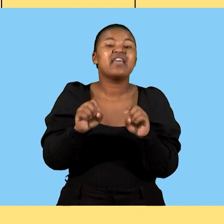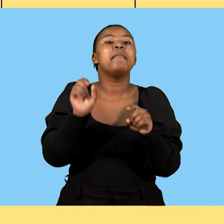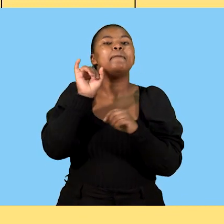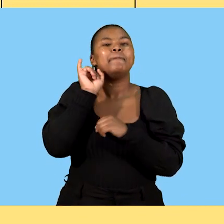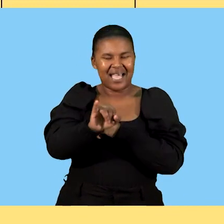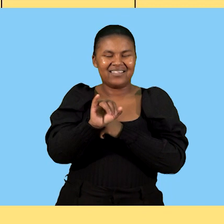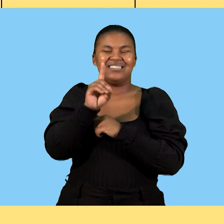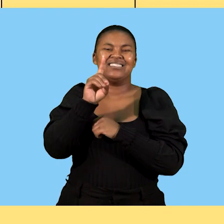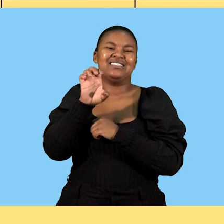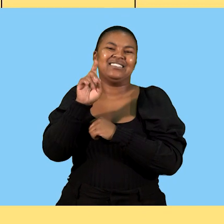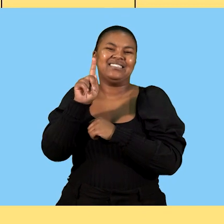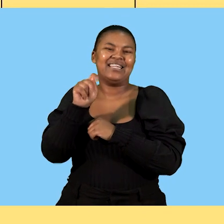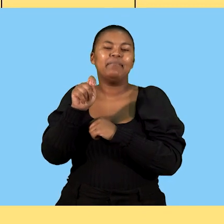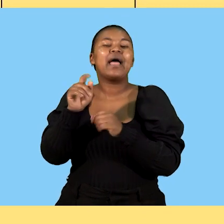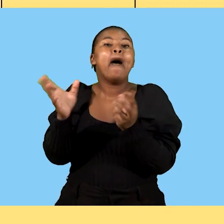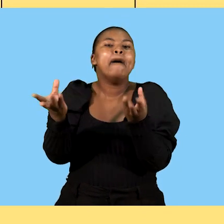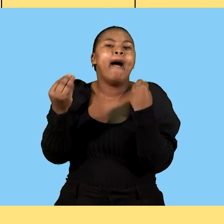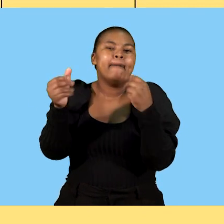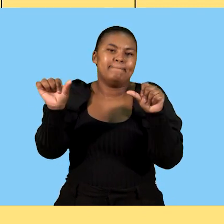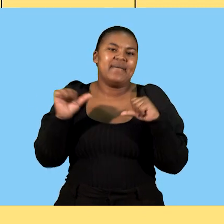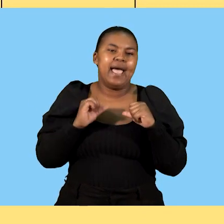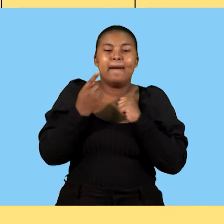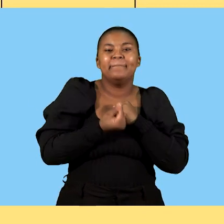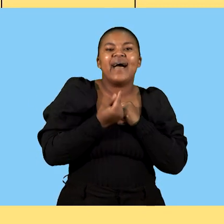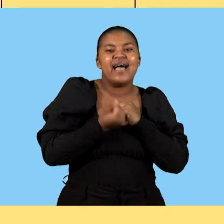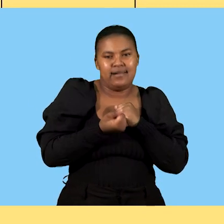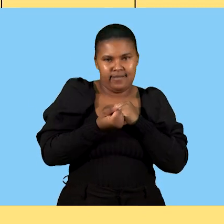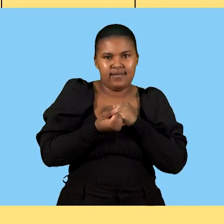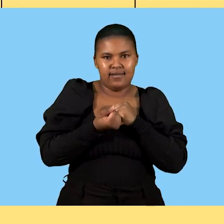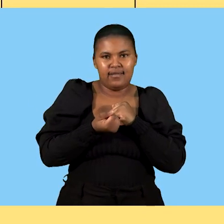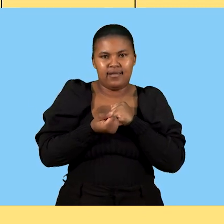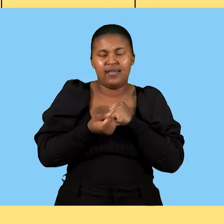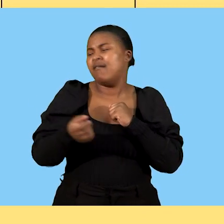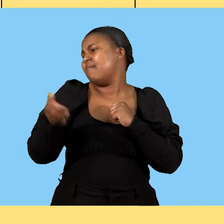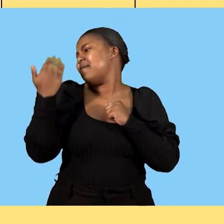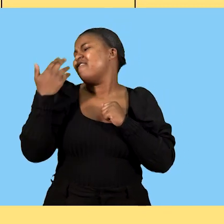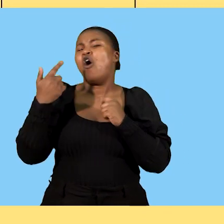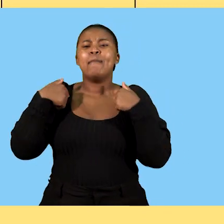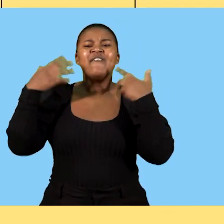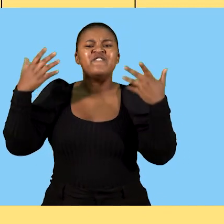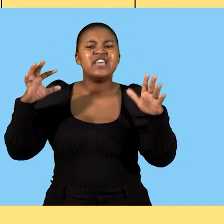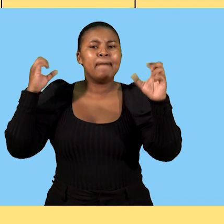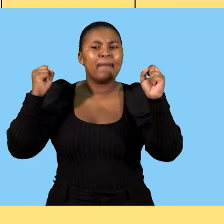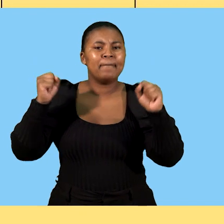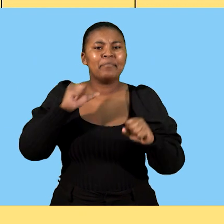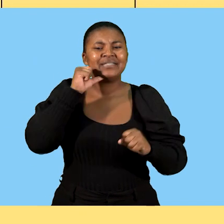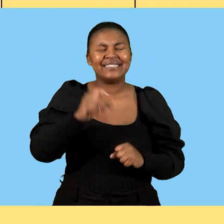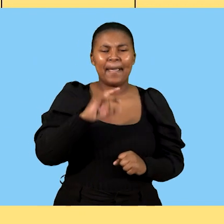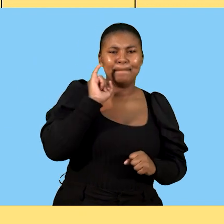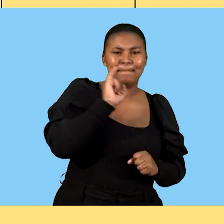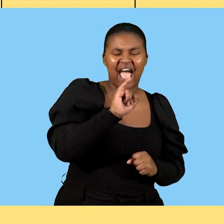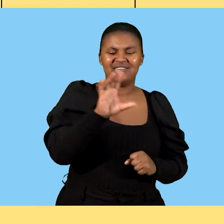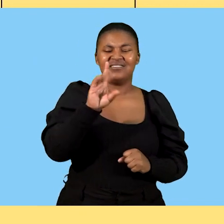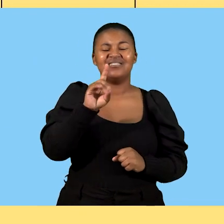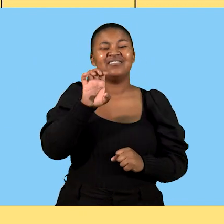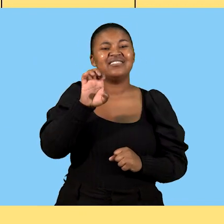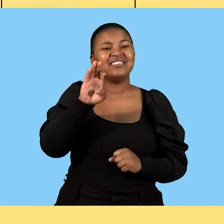recovered. So we'll come here and then we credit bad debts recovered. Earlier on, I told you that bad debts